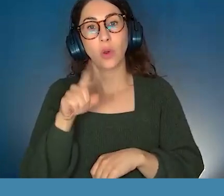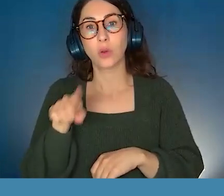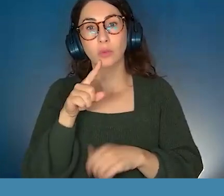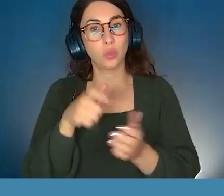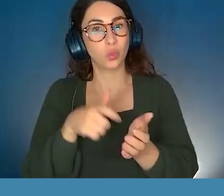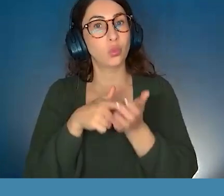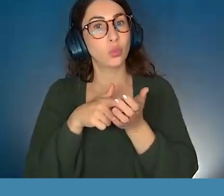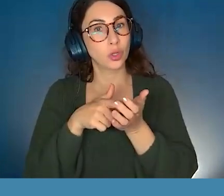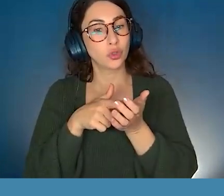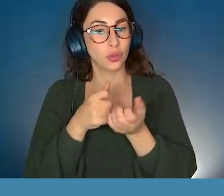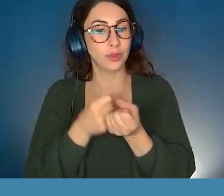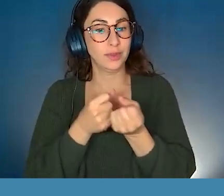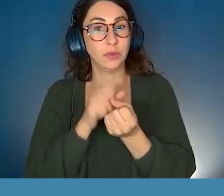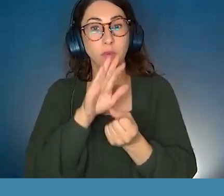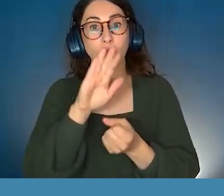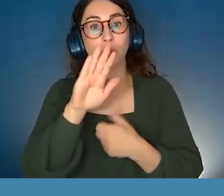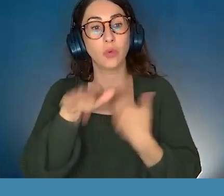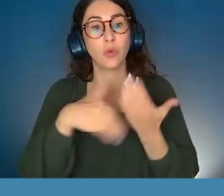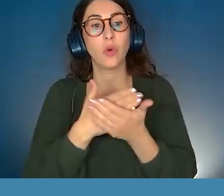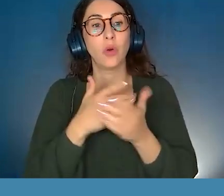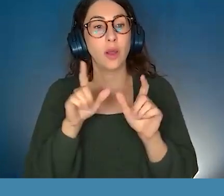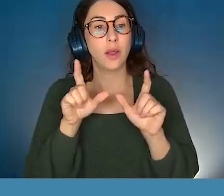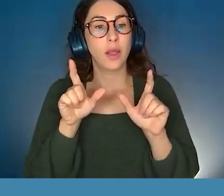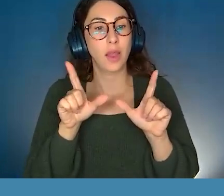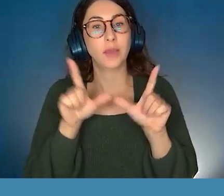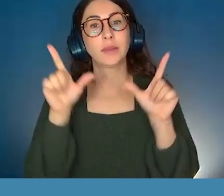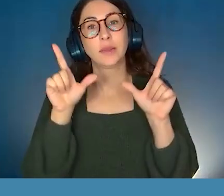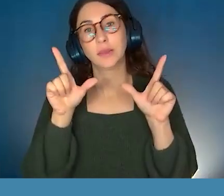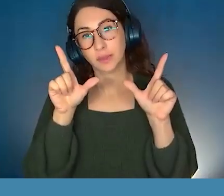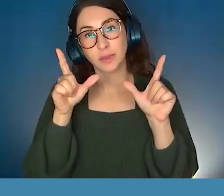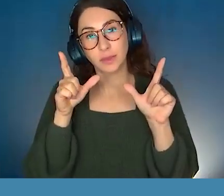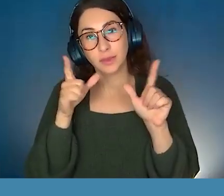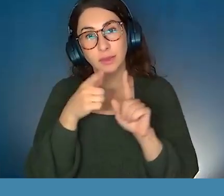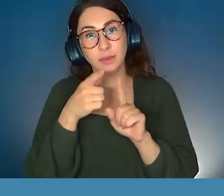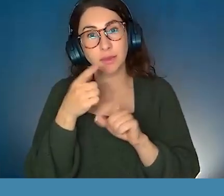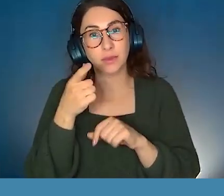all licensed through AHCA, the Agency for Healthcare Administration.